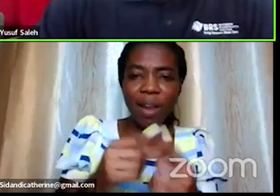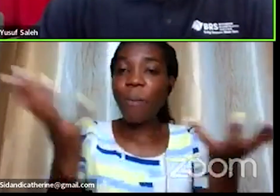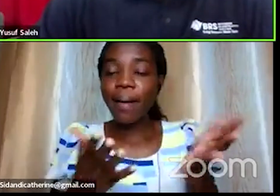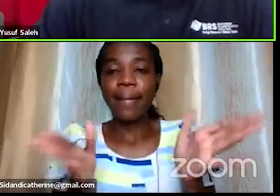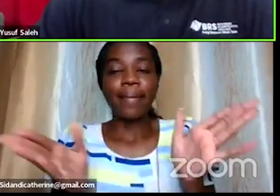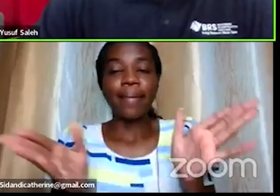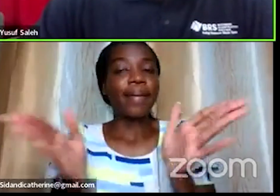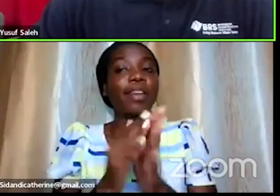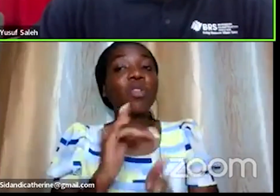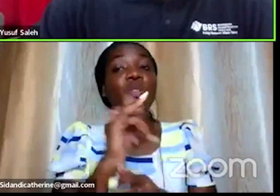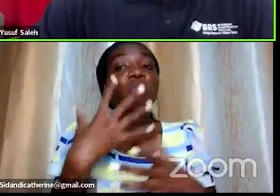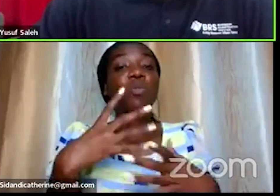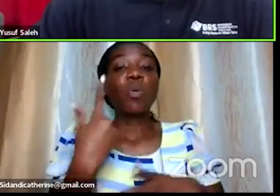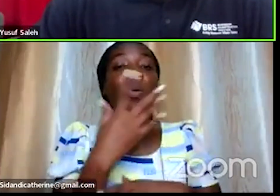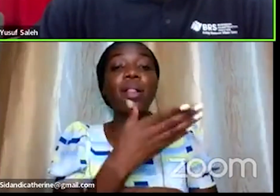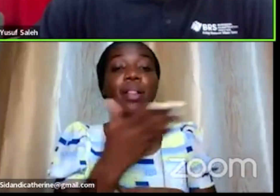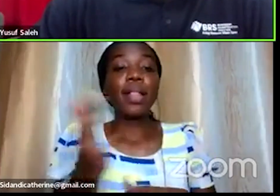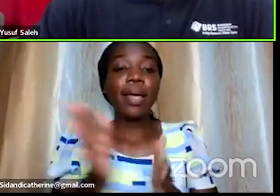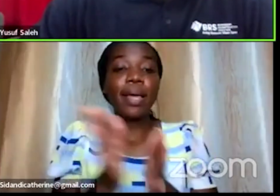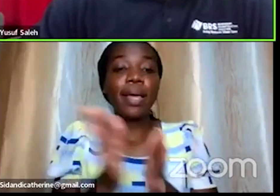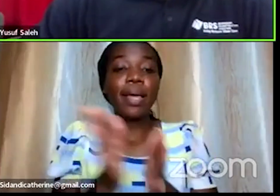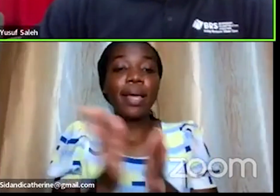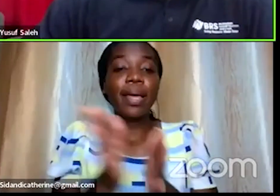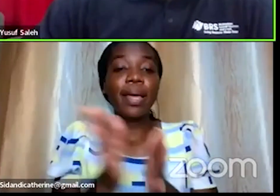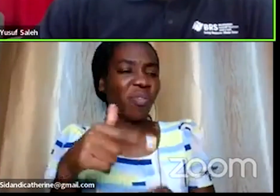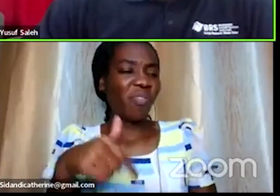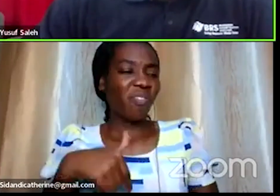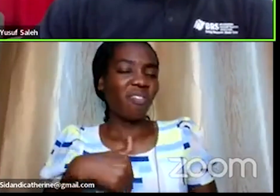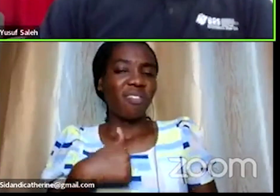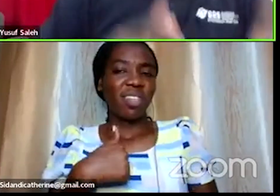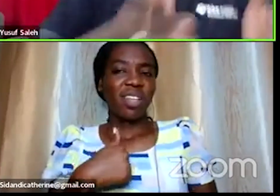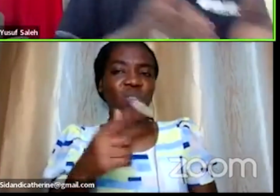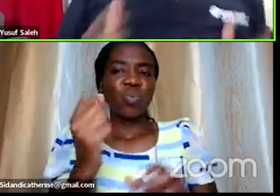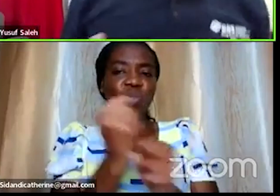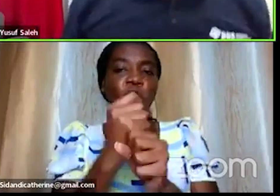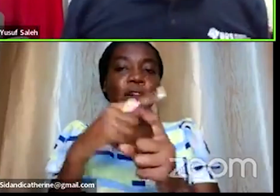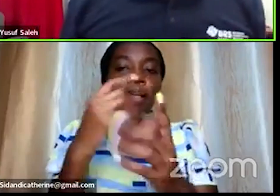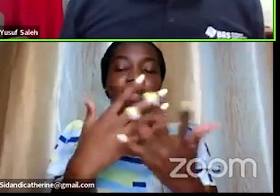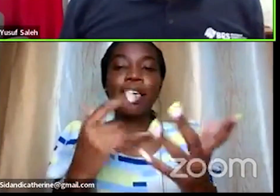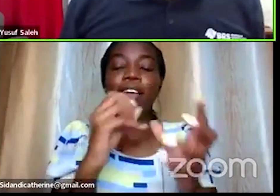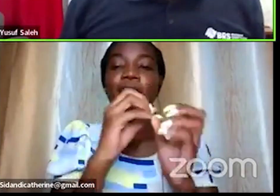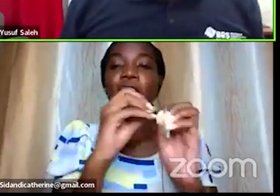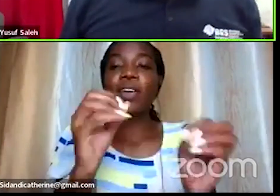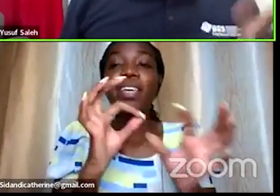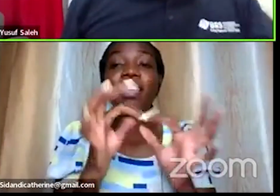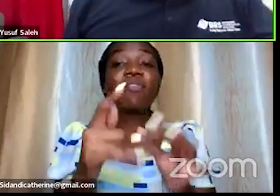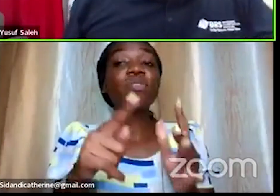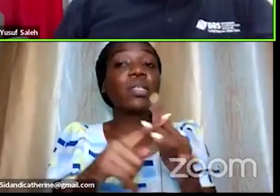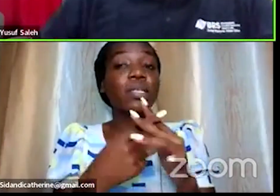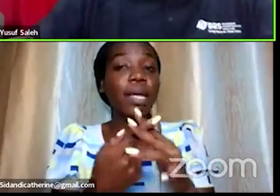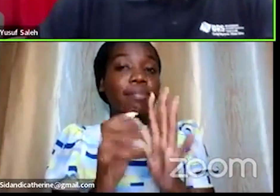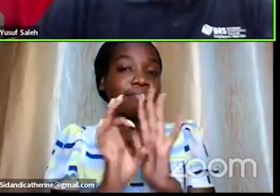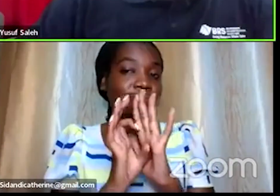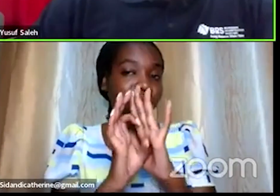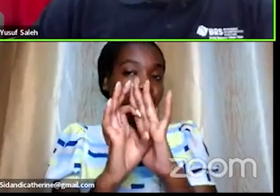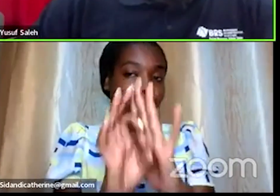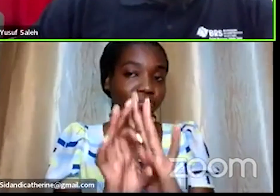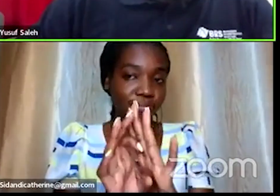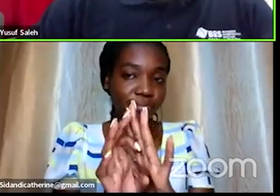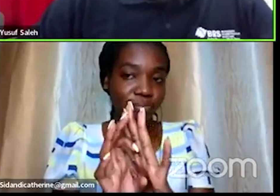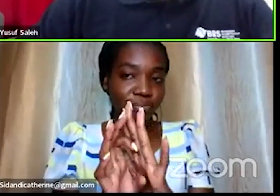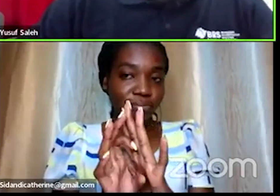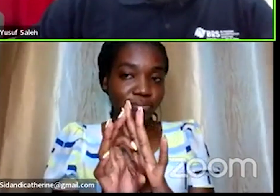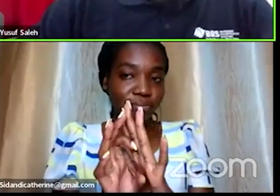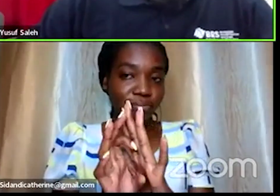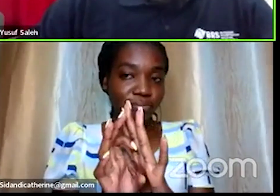here, and you think you feel that maybe you're not doing the right thing, if you are starting, for instance, as Grace, you've